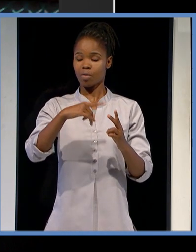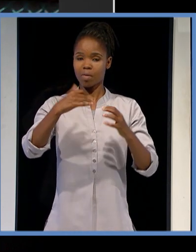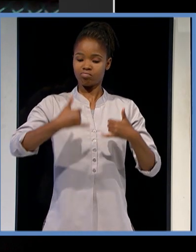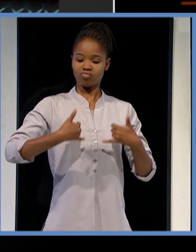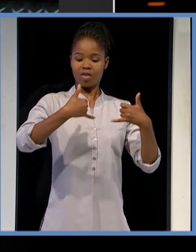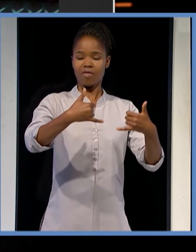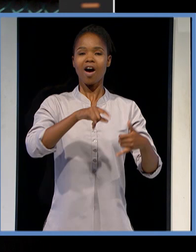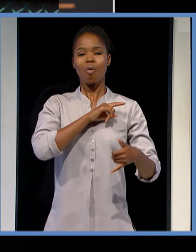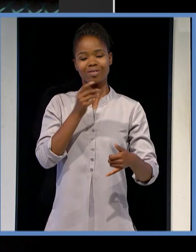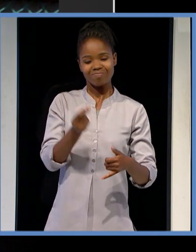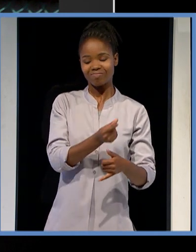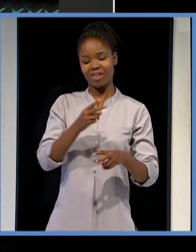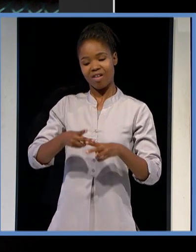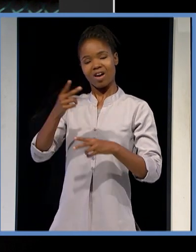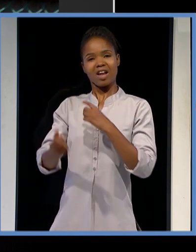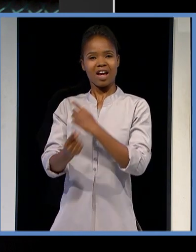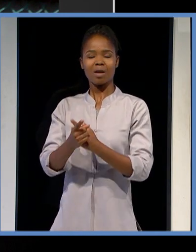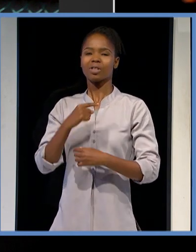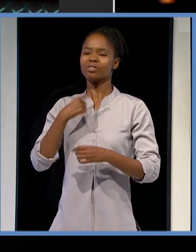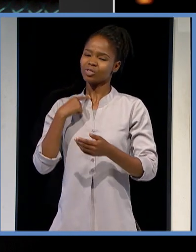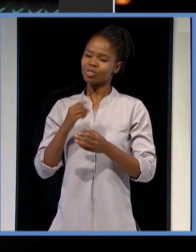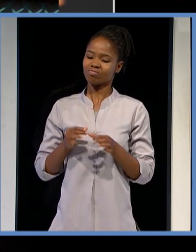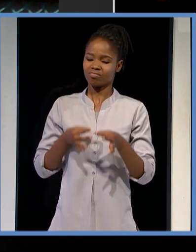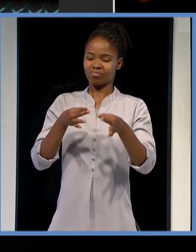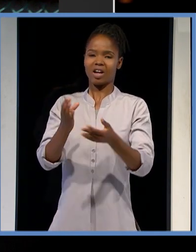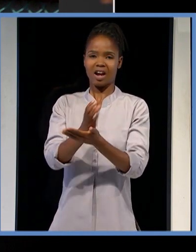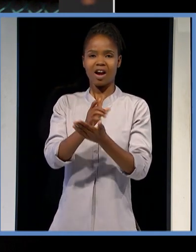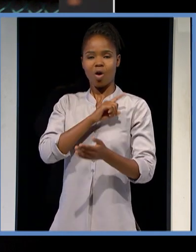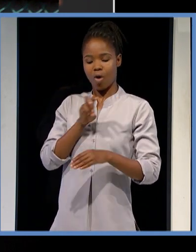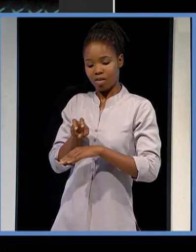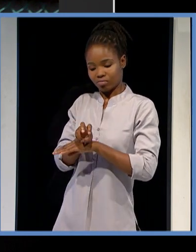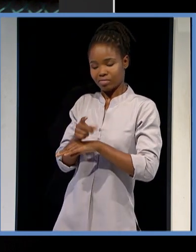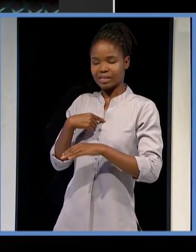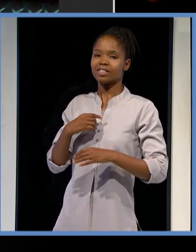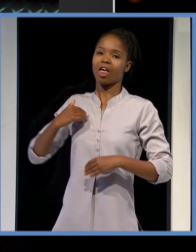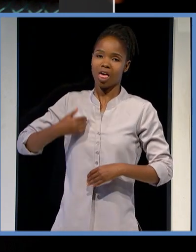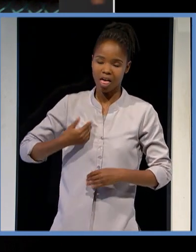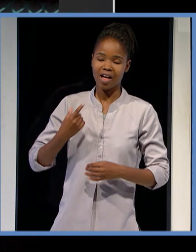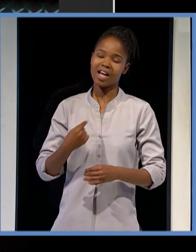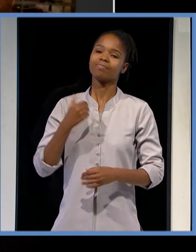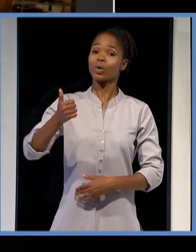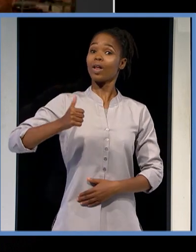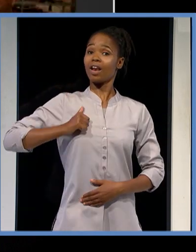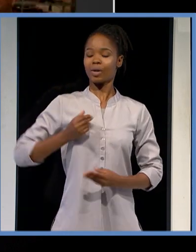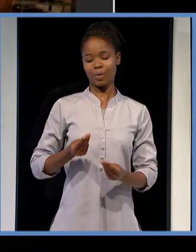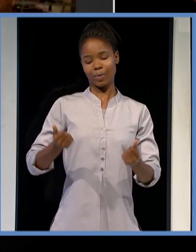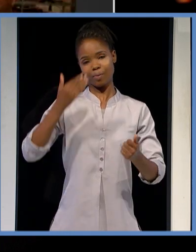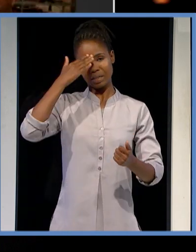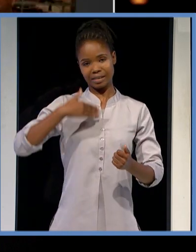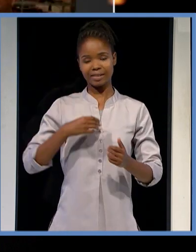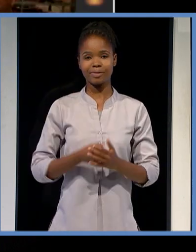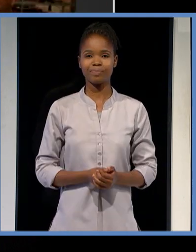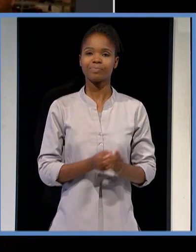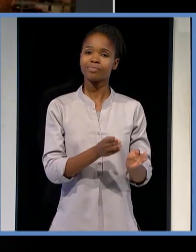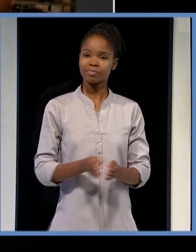did not take place and it was a walkover due to an injury to Montjane. Get better soon, champ. Pieter du Preez